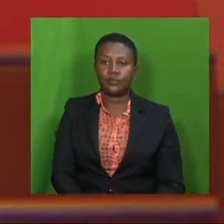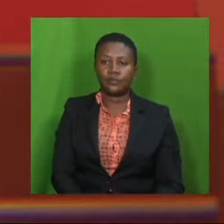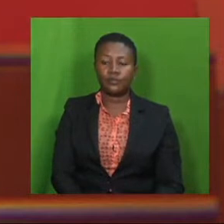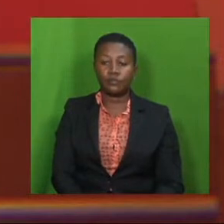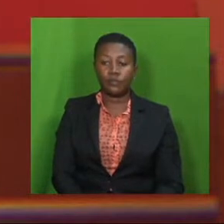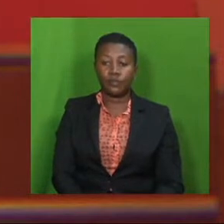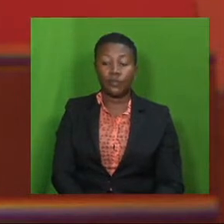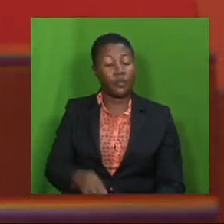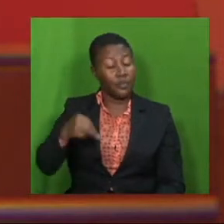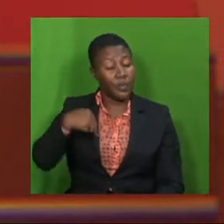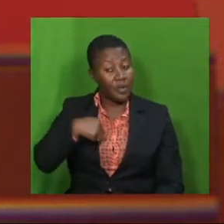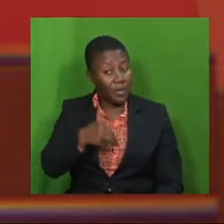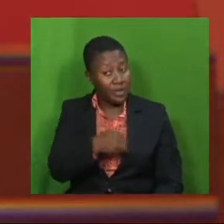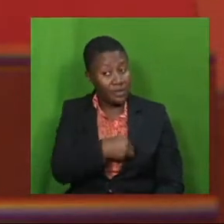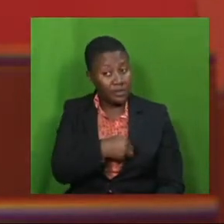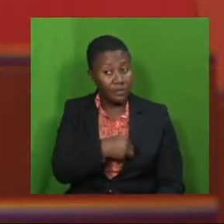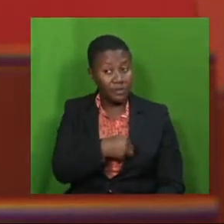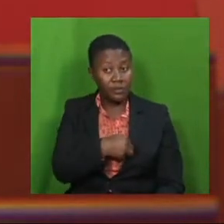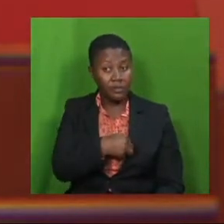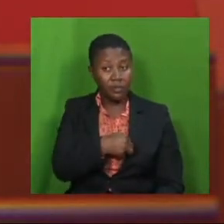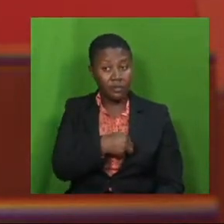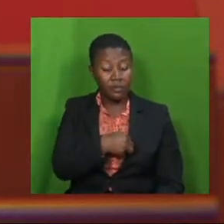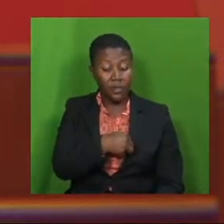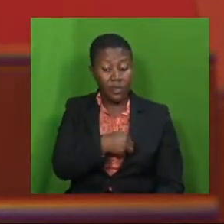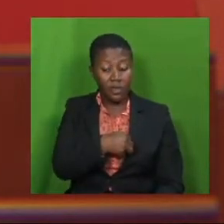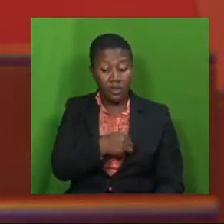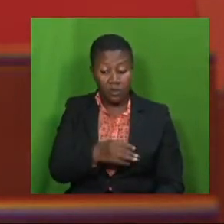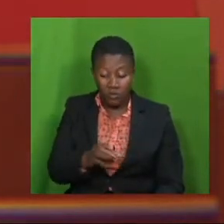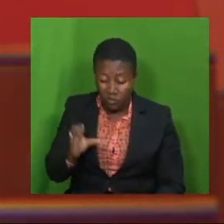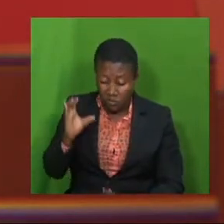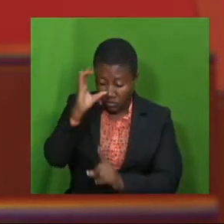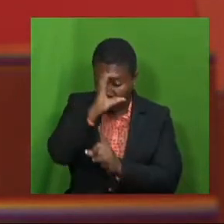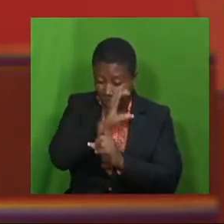Honorable members, a search